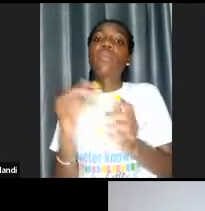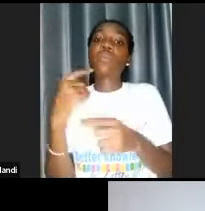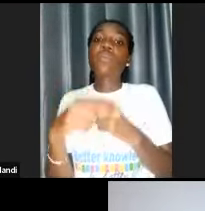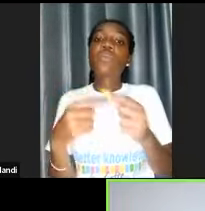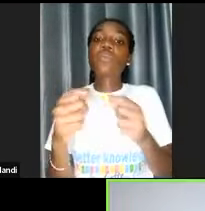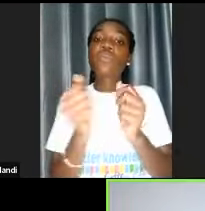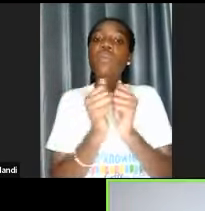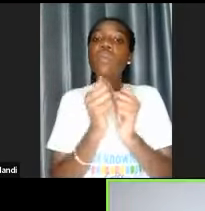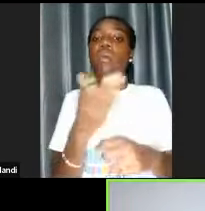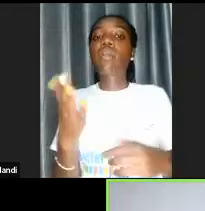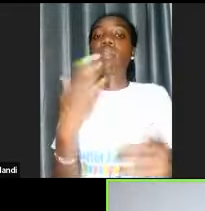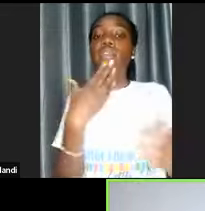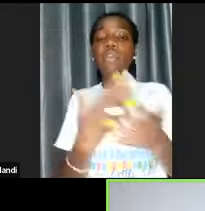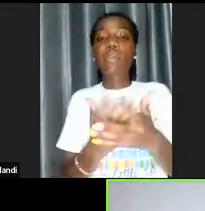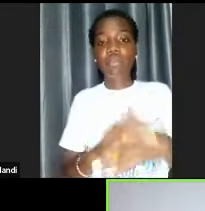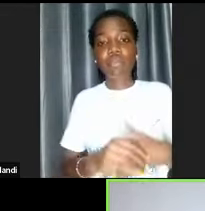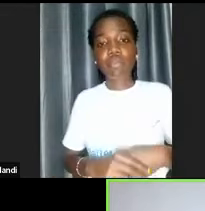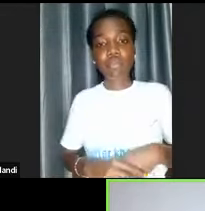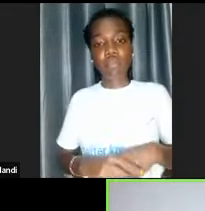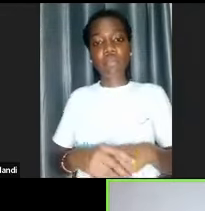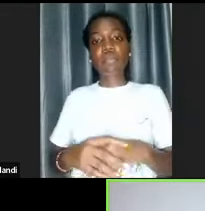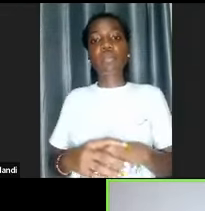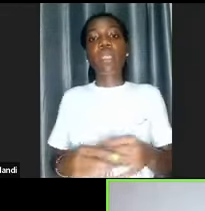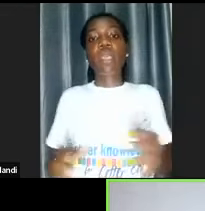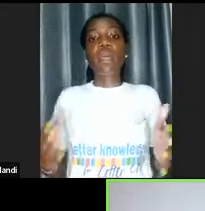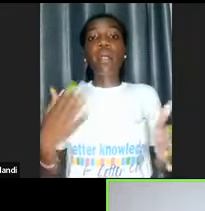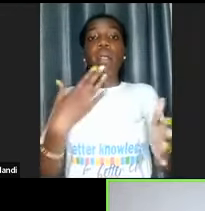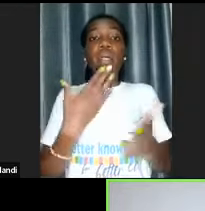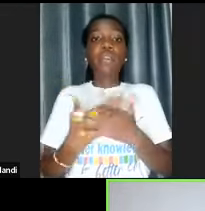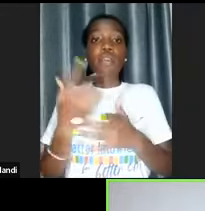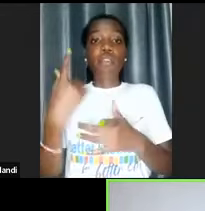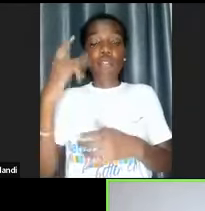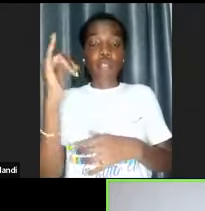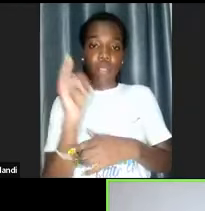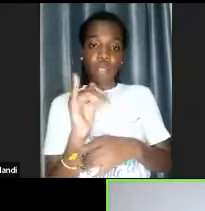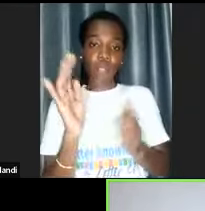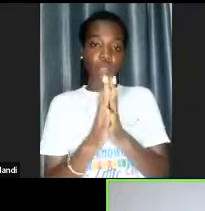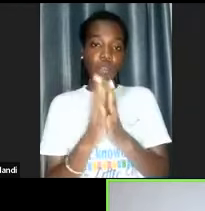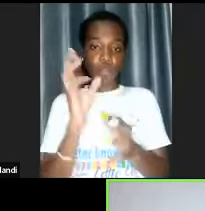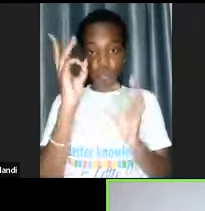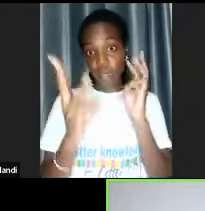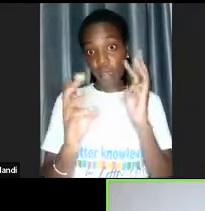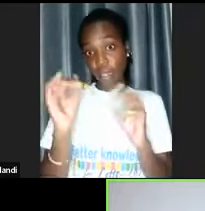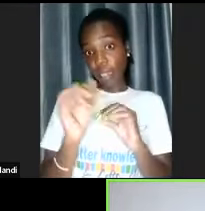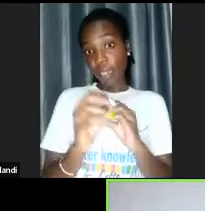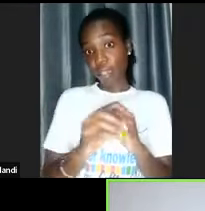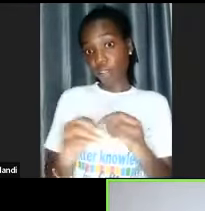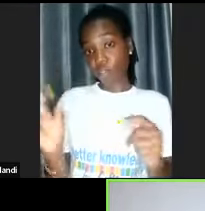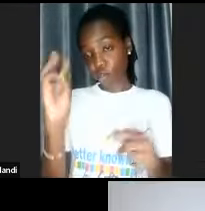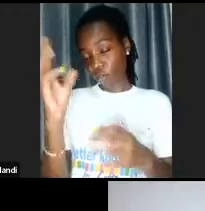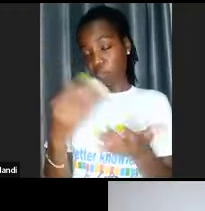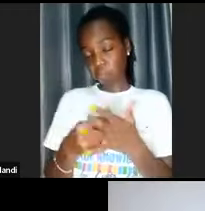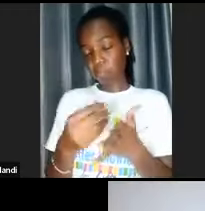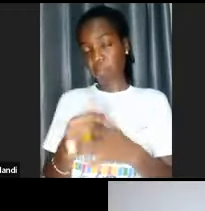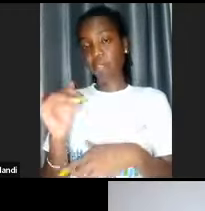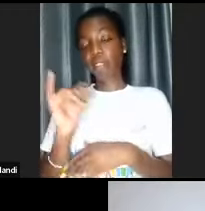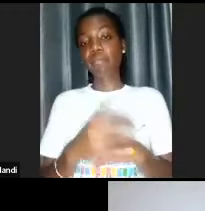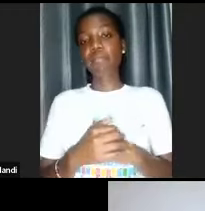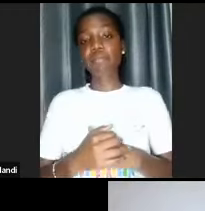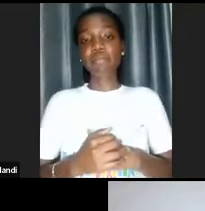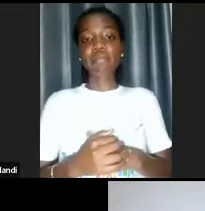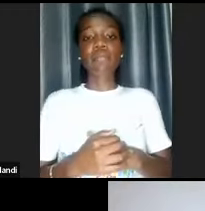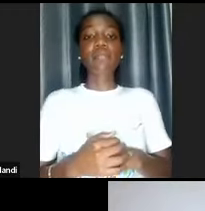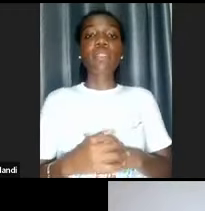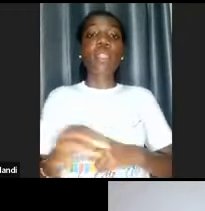much. Excellent. Thank you for that offer. And don't worry, we will capitalize on it. Sure. You will help us.